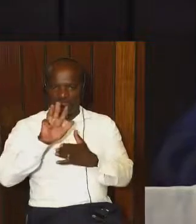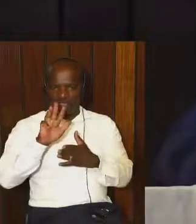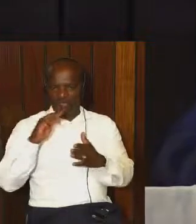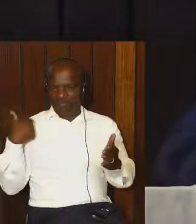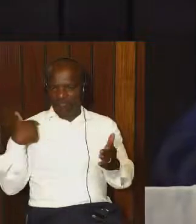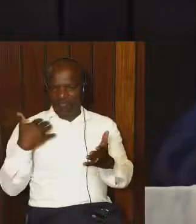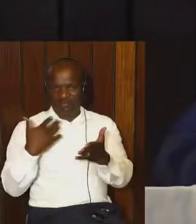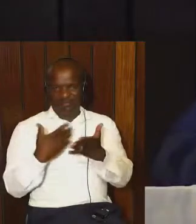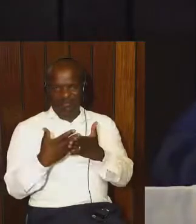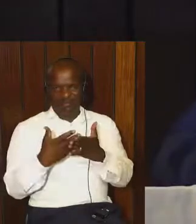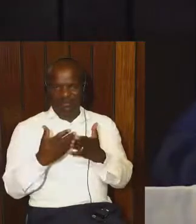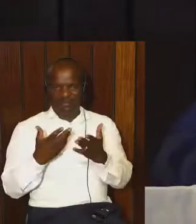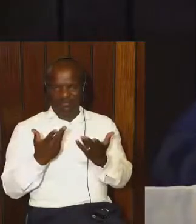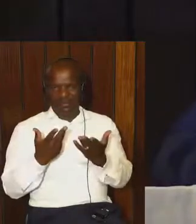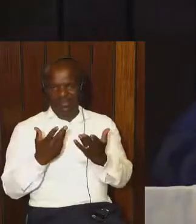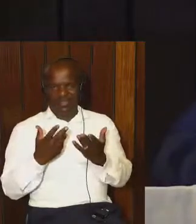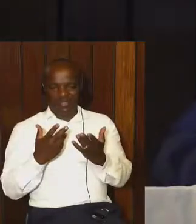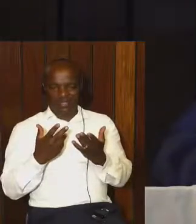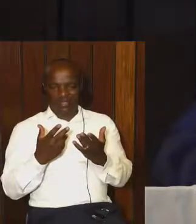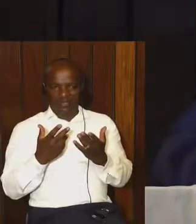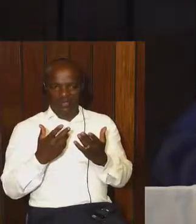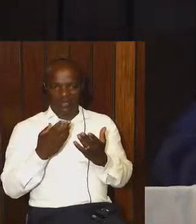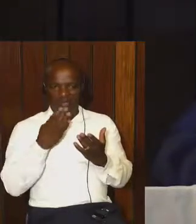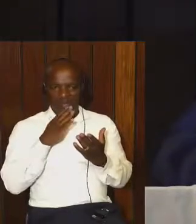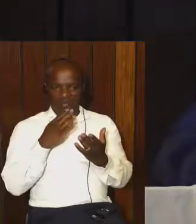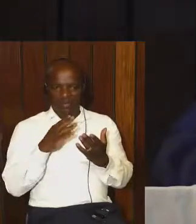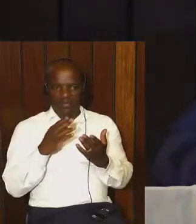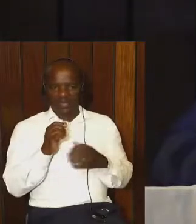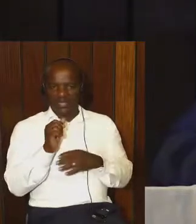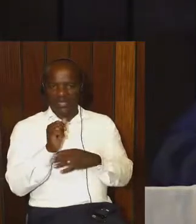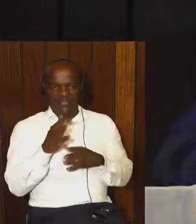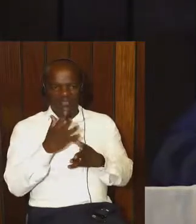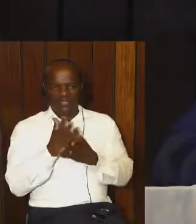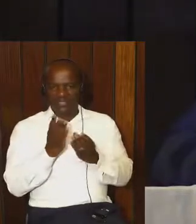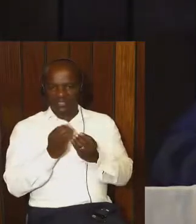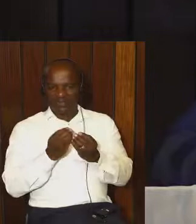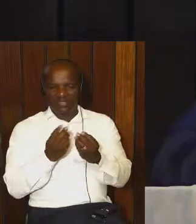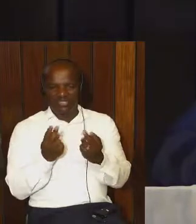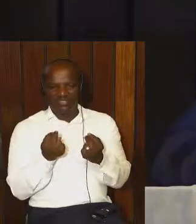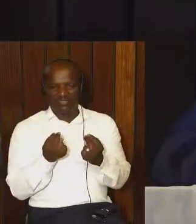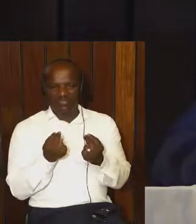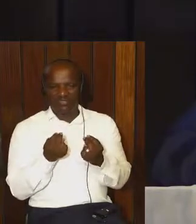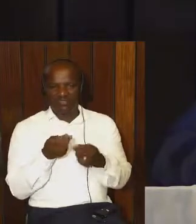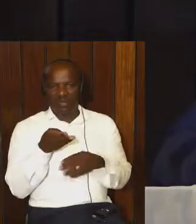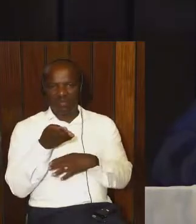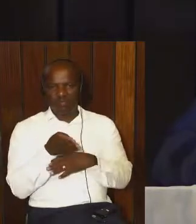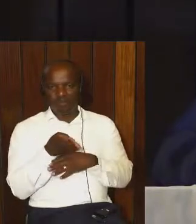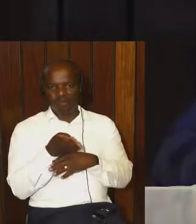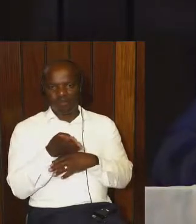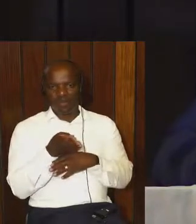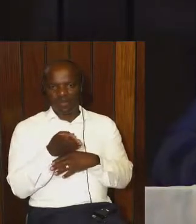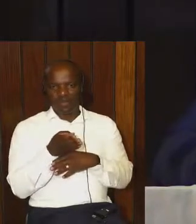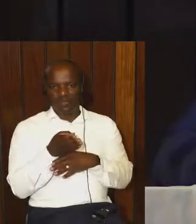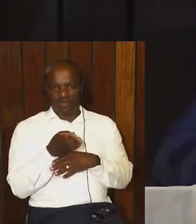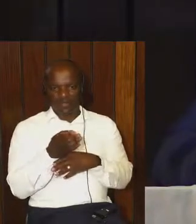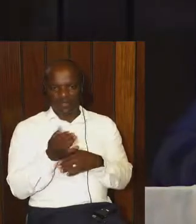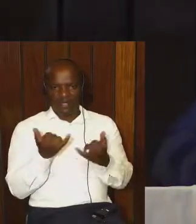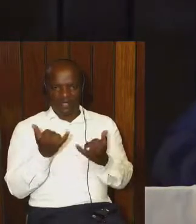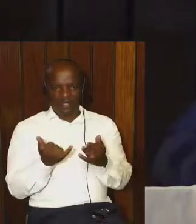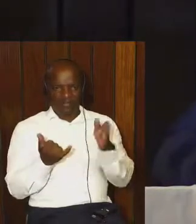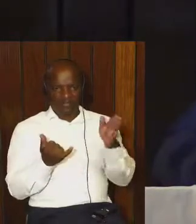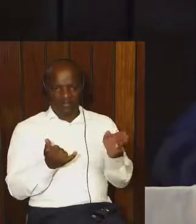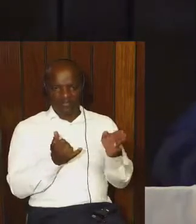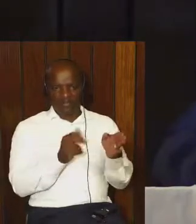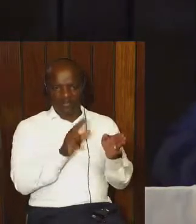But if there's anything new, can I get an indication what will have transpired between 2019 to